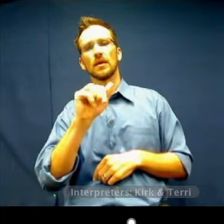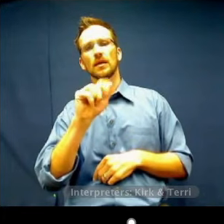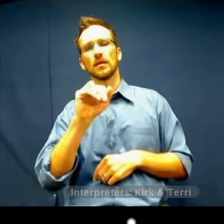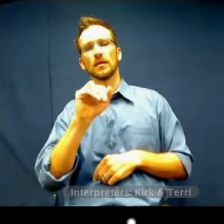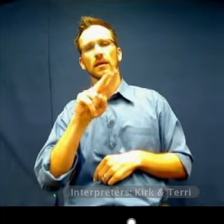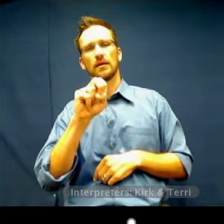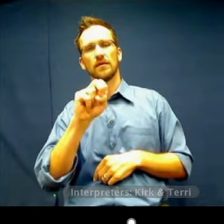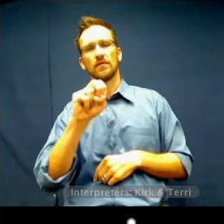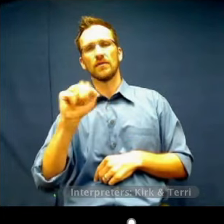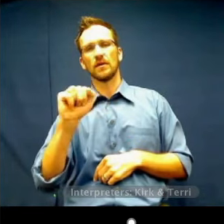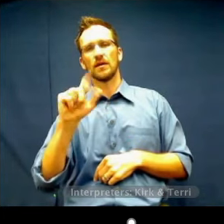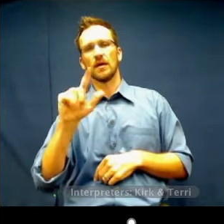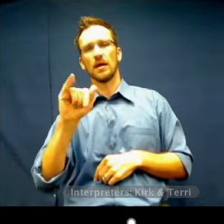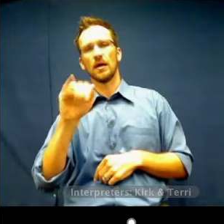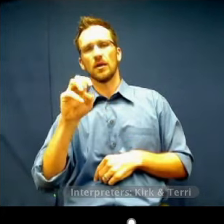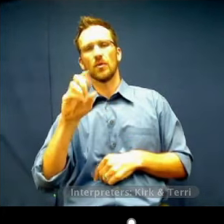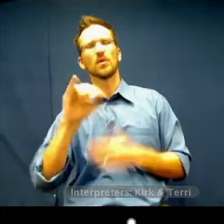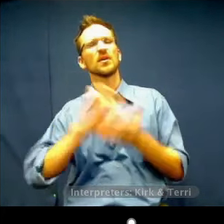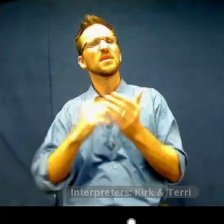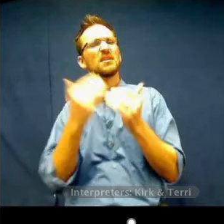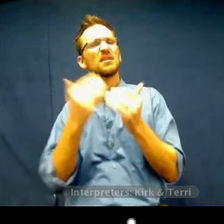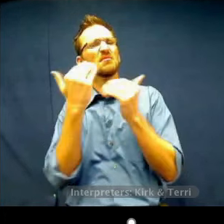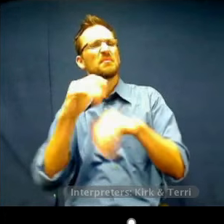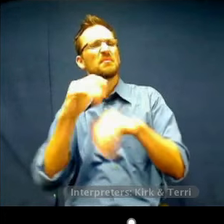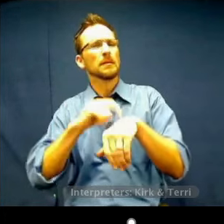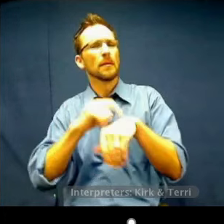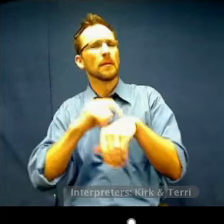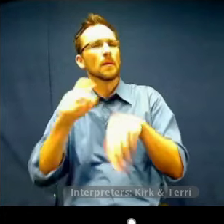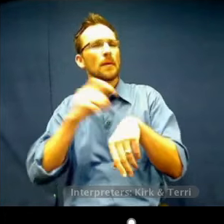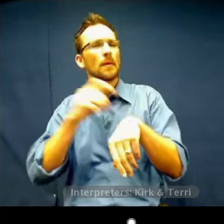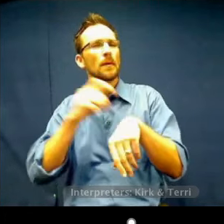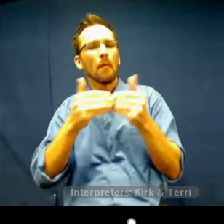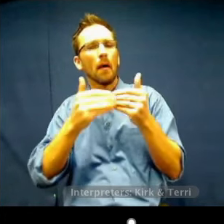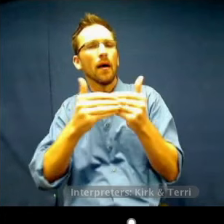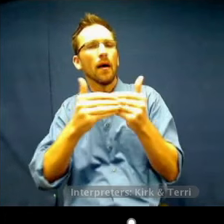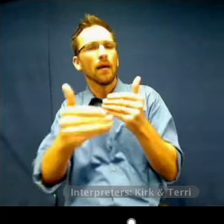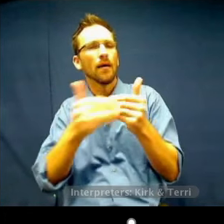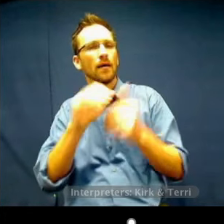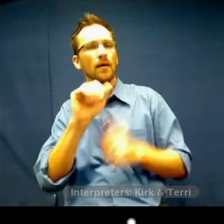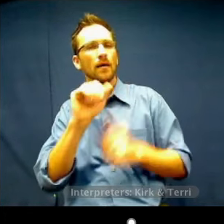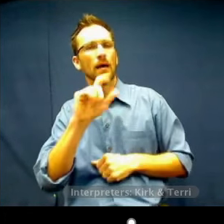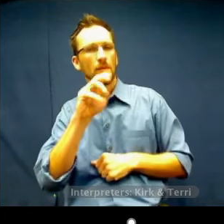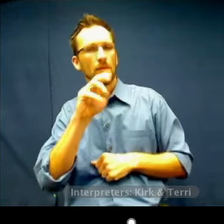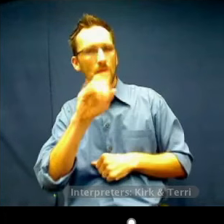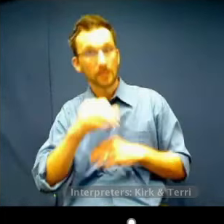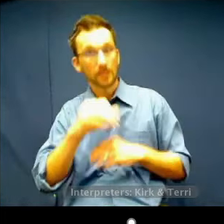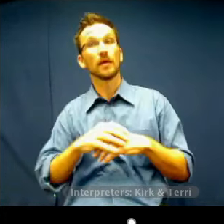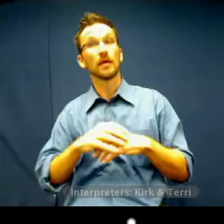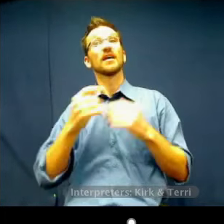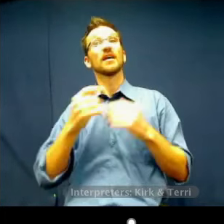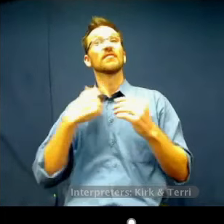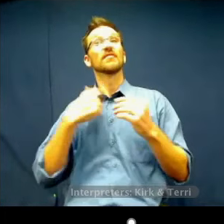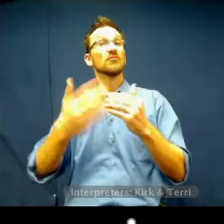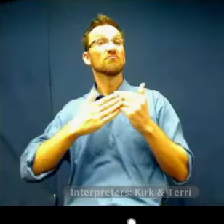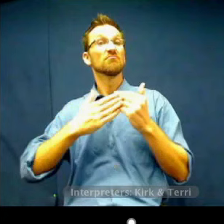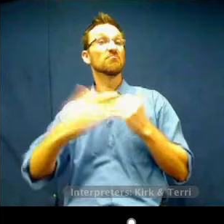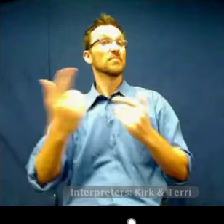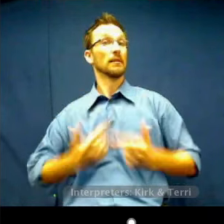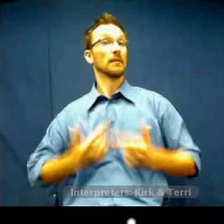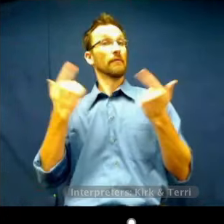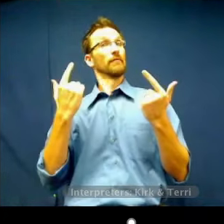fixed-term alimony, because it was felt that indefinite alimony was sort of